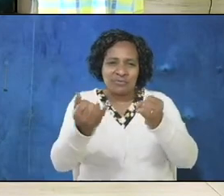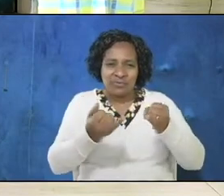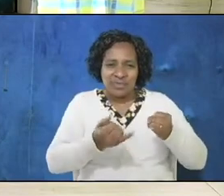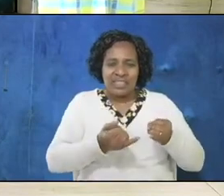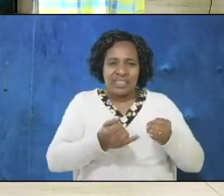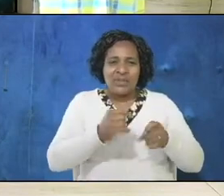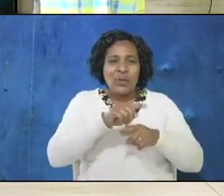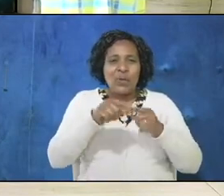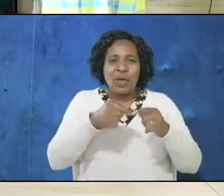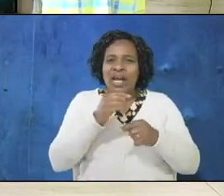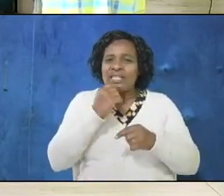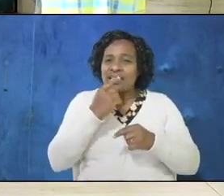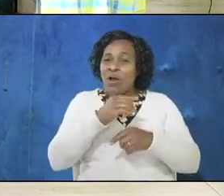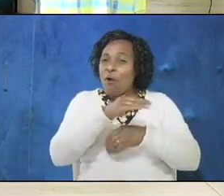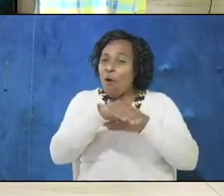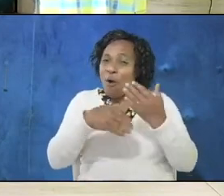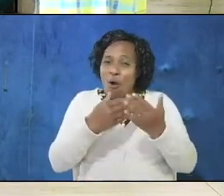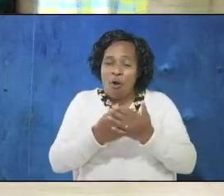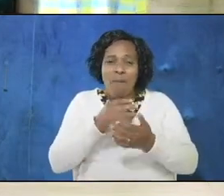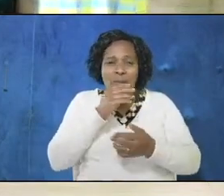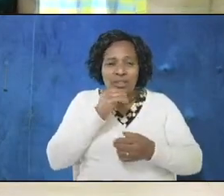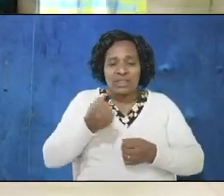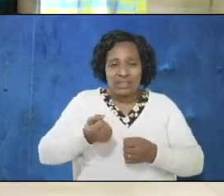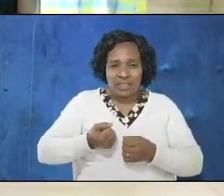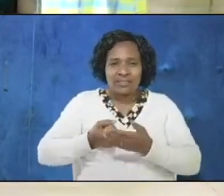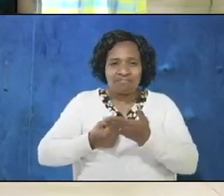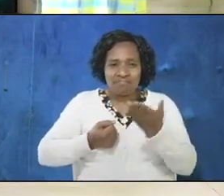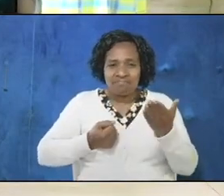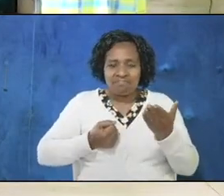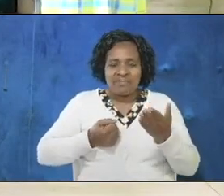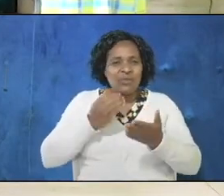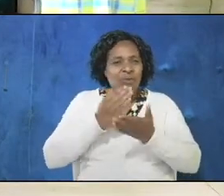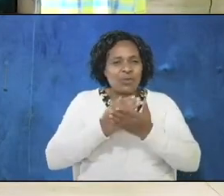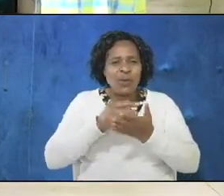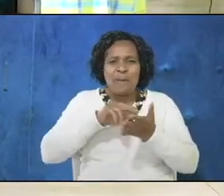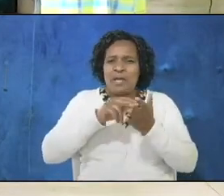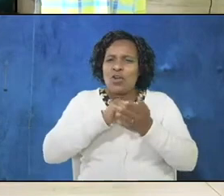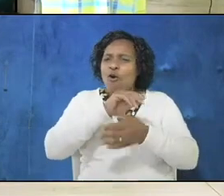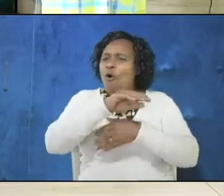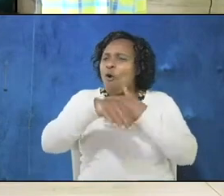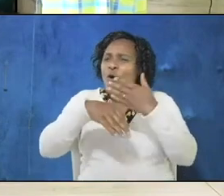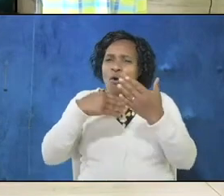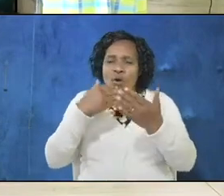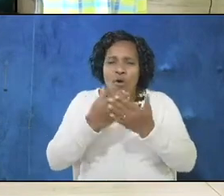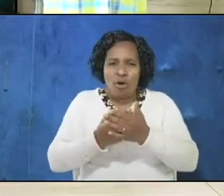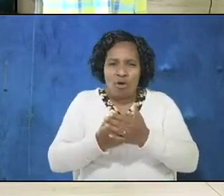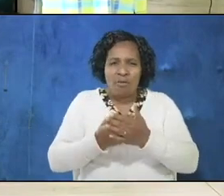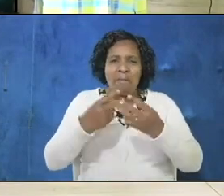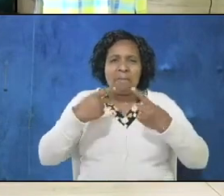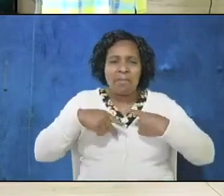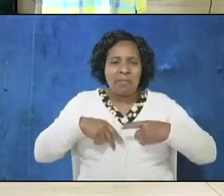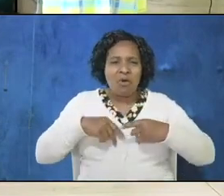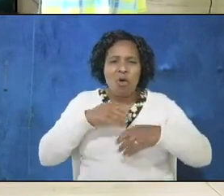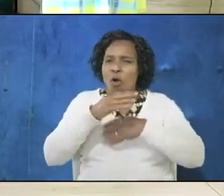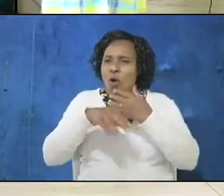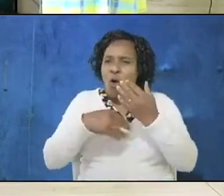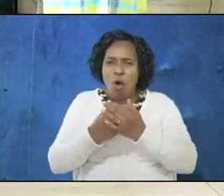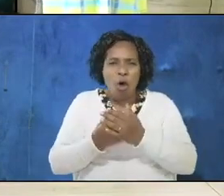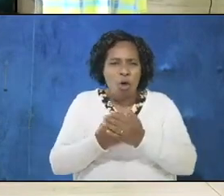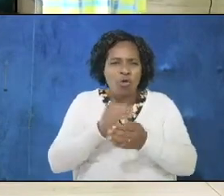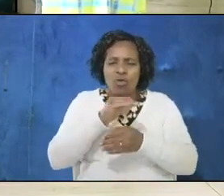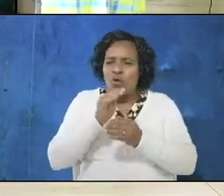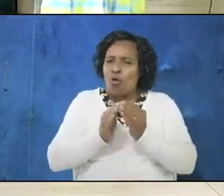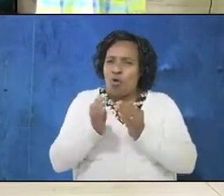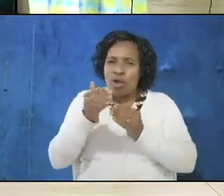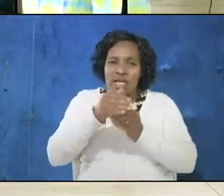When I say everybody, boys and girls, I really do mean everybody, all the people from all the four corners